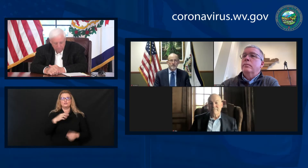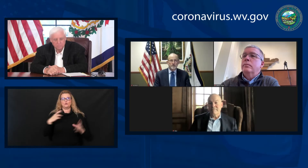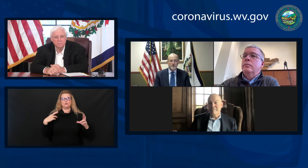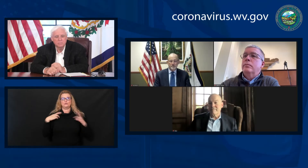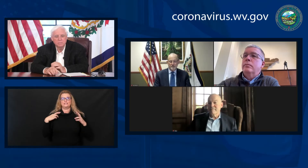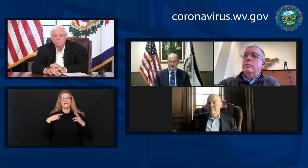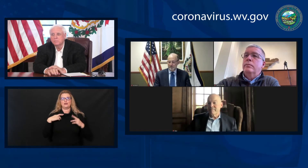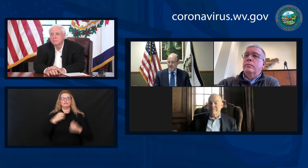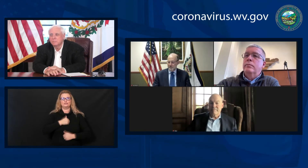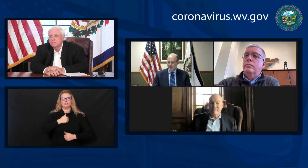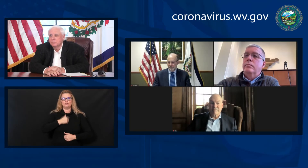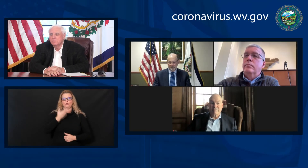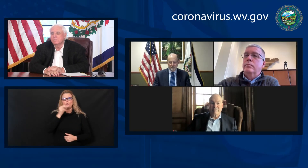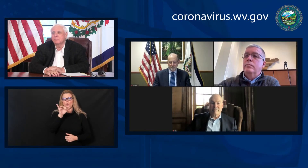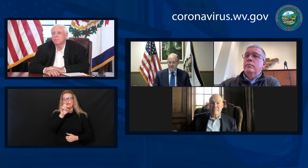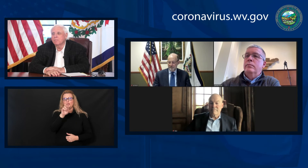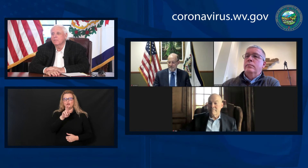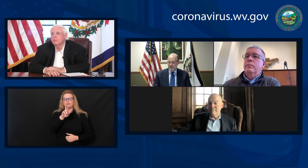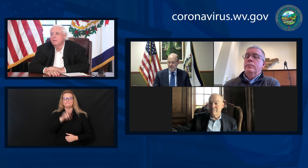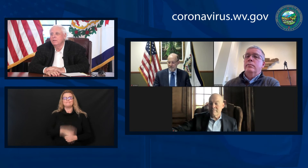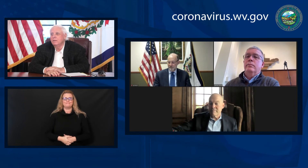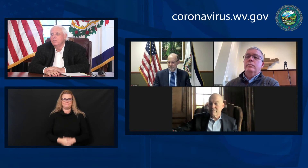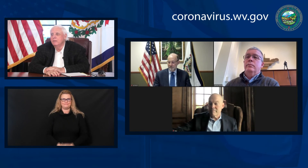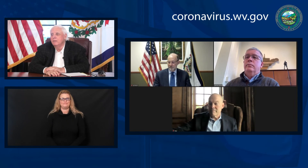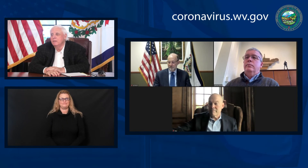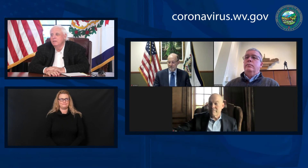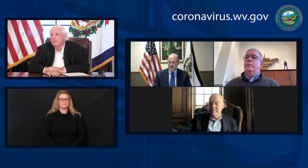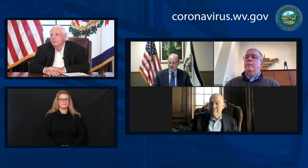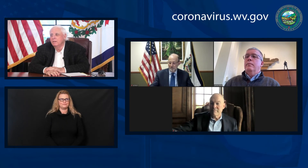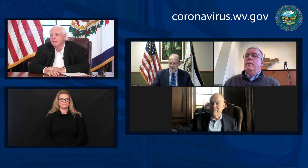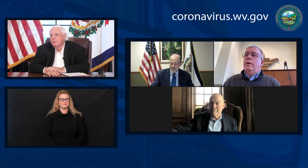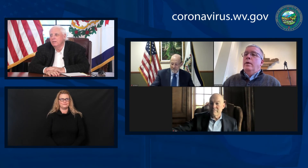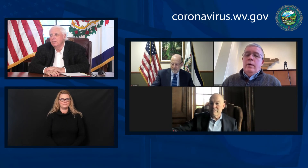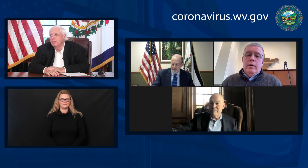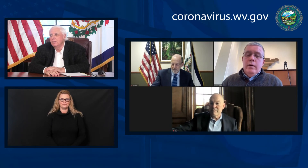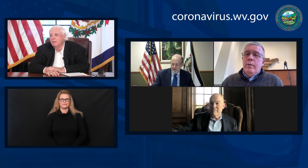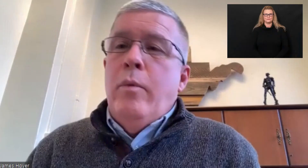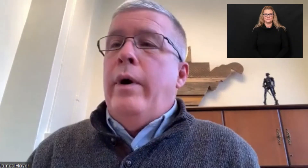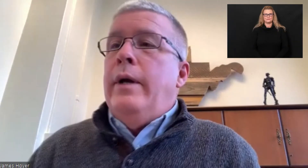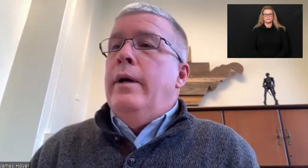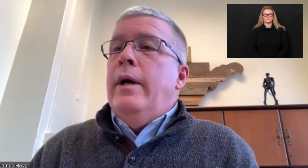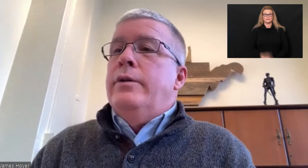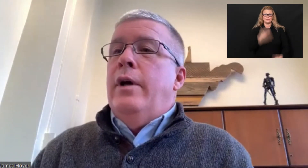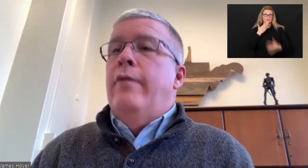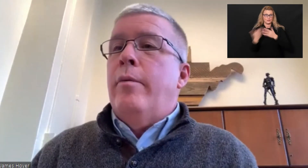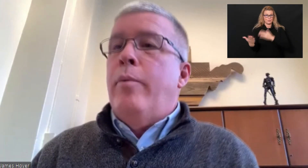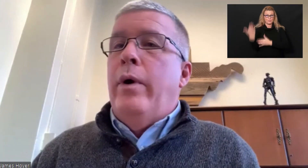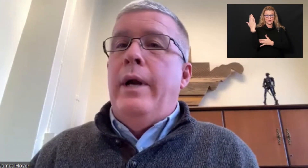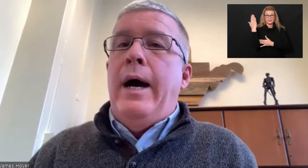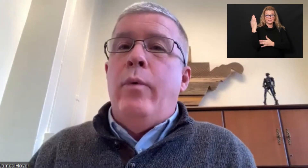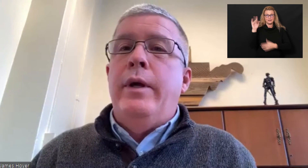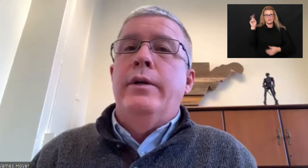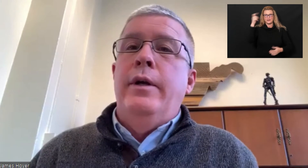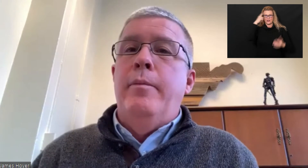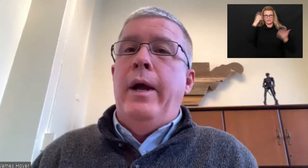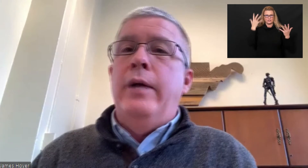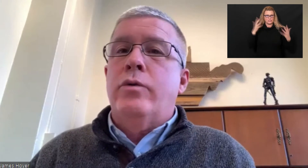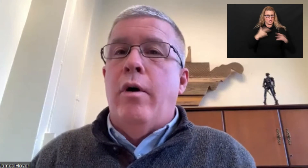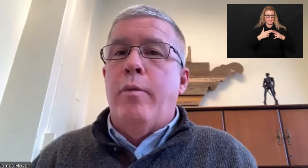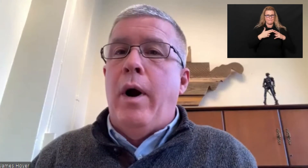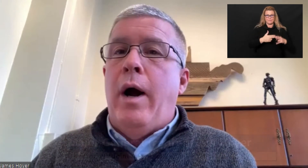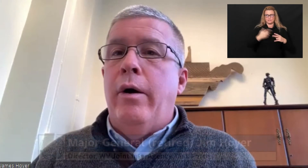Major General Jim Hoyer, the Director of the Joint Interagency Task Force. Good morning. As the governor pointed out, we continue to